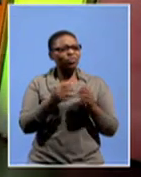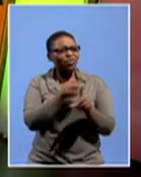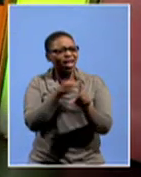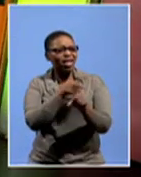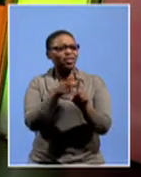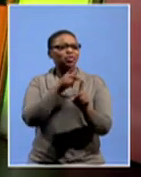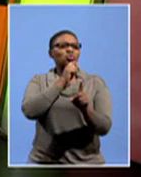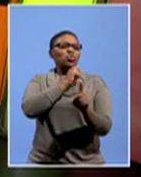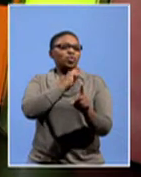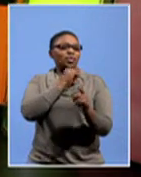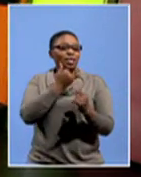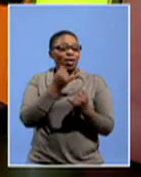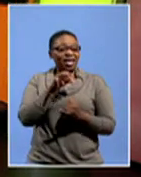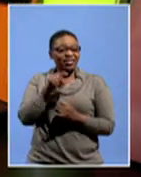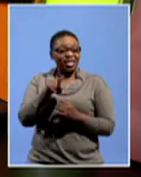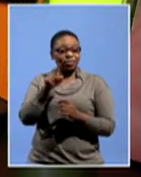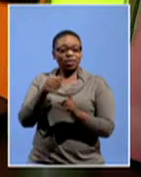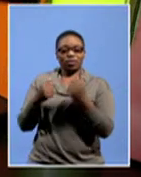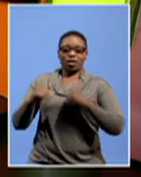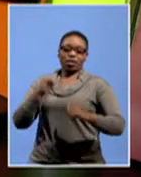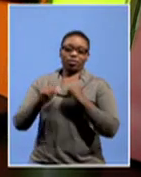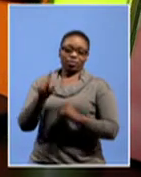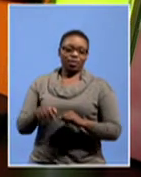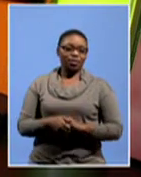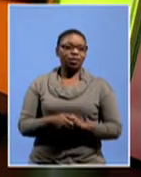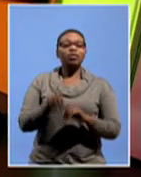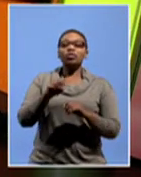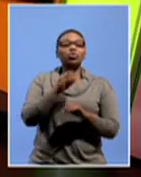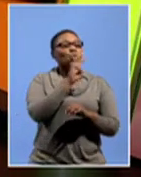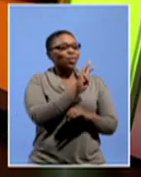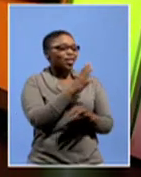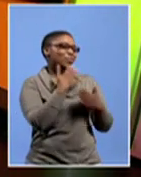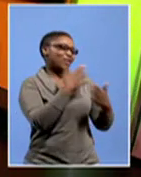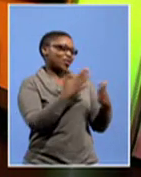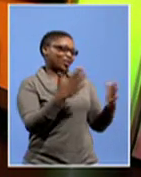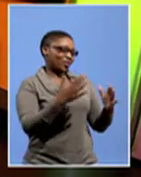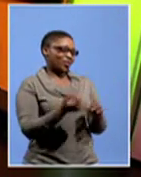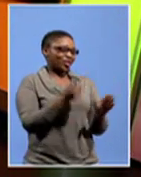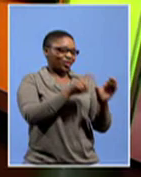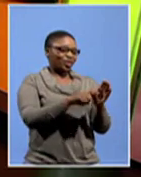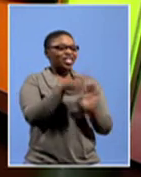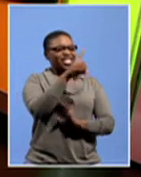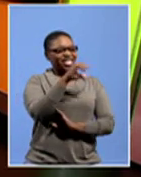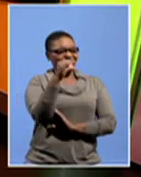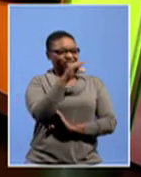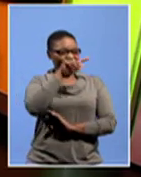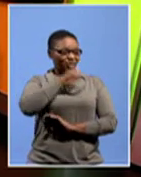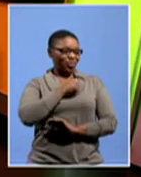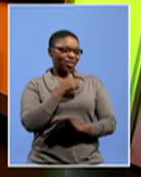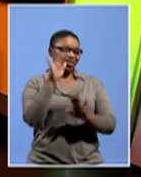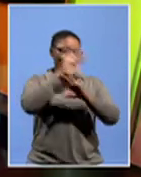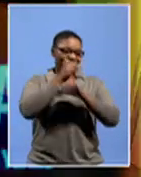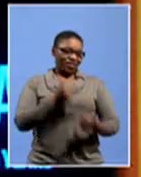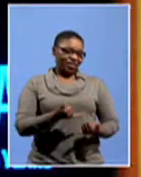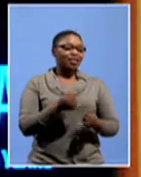of speech that seeks to incite, we must act against that. All right, we'll leave it there. William Bird, thank you very much for being part of the Democracy Gauge this afternoon.